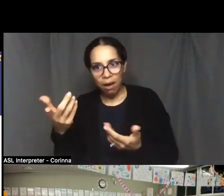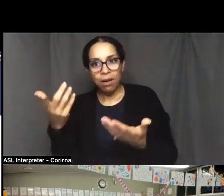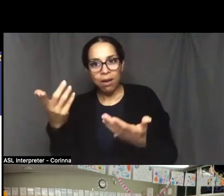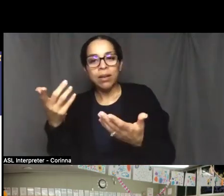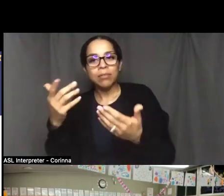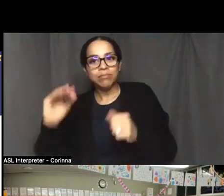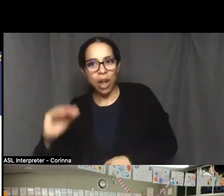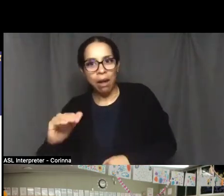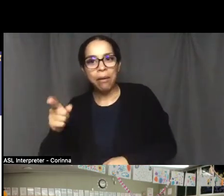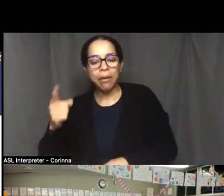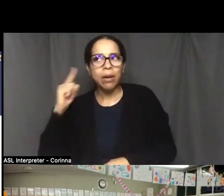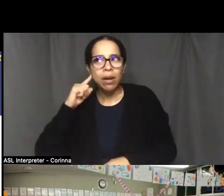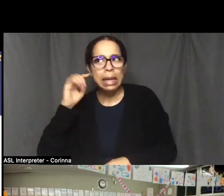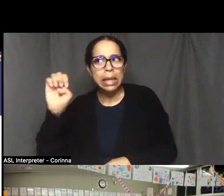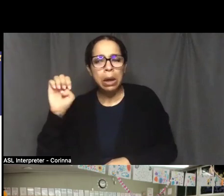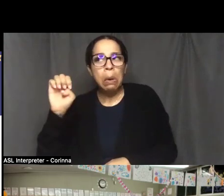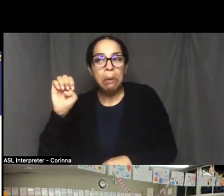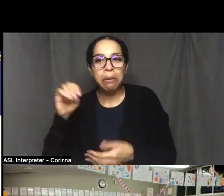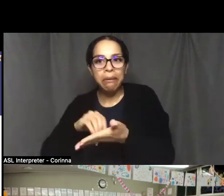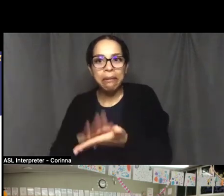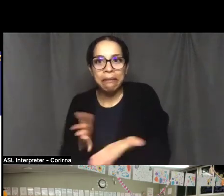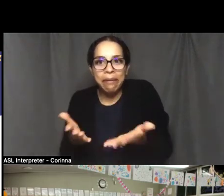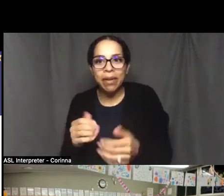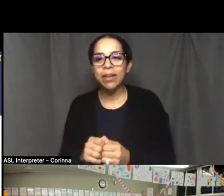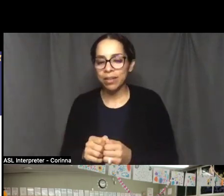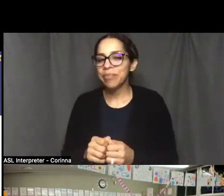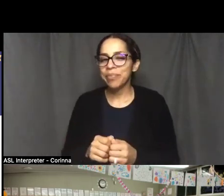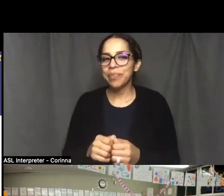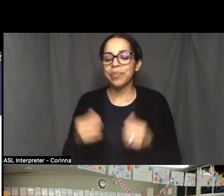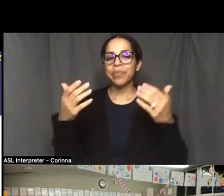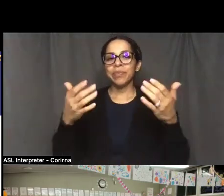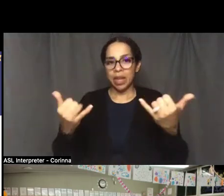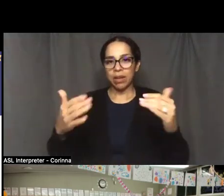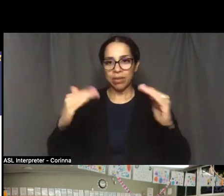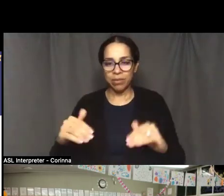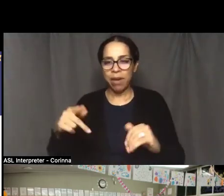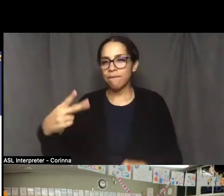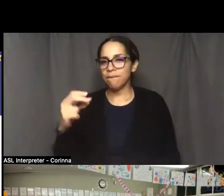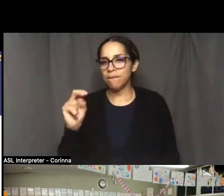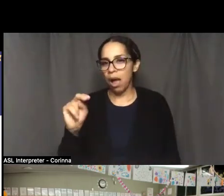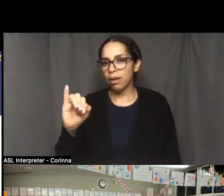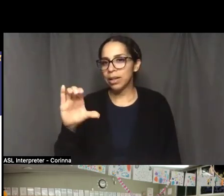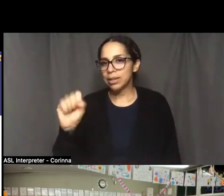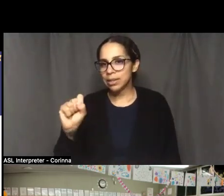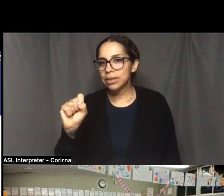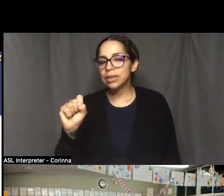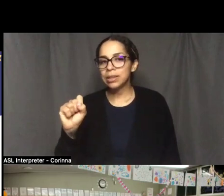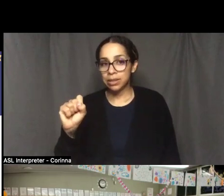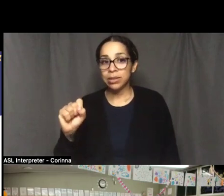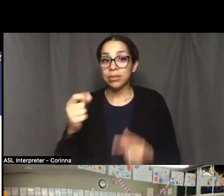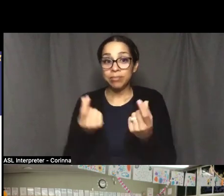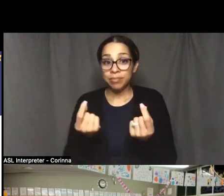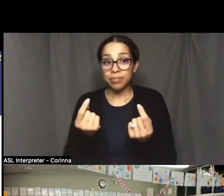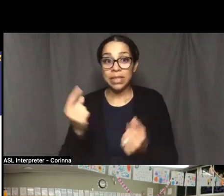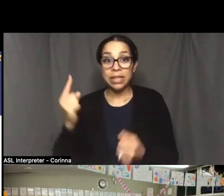it, The next part is called phonics. So this is where they match the sound to